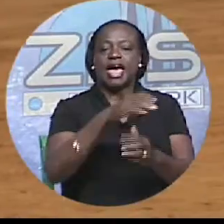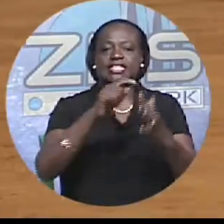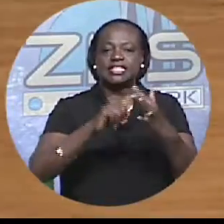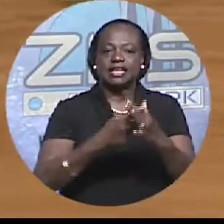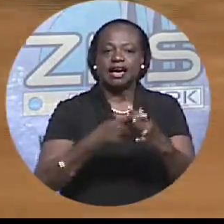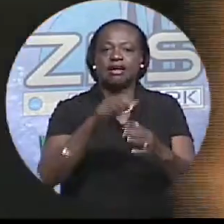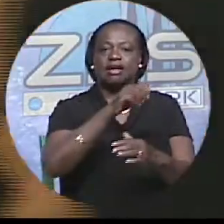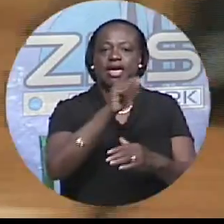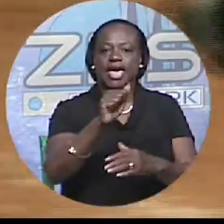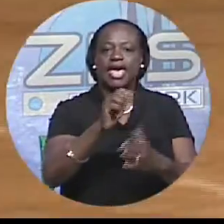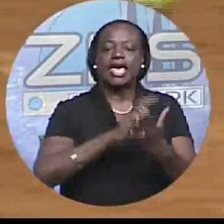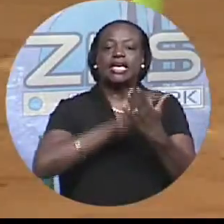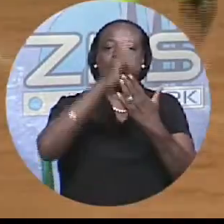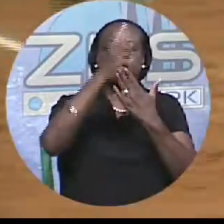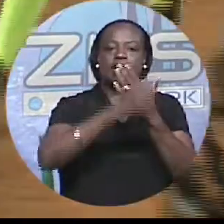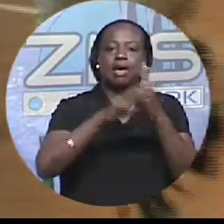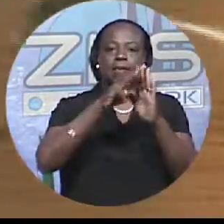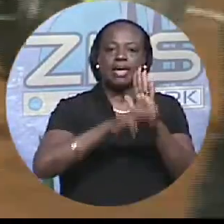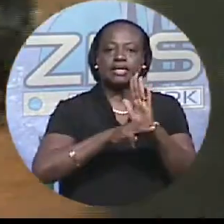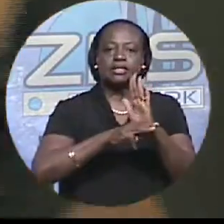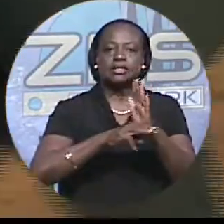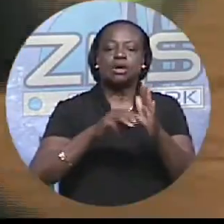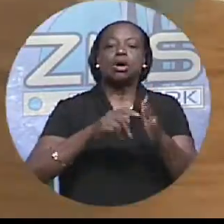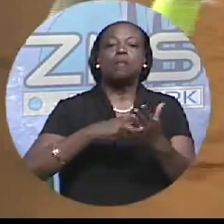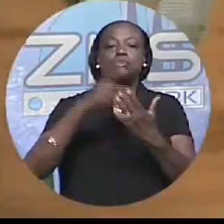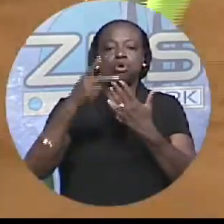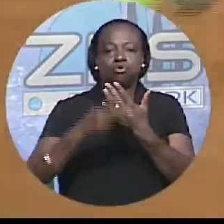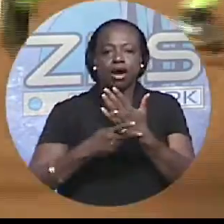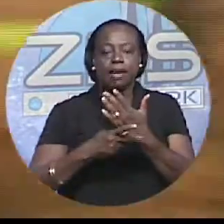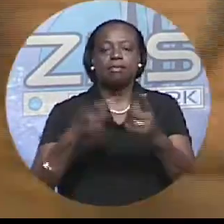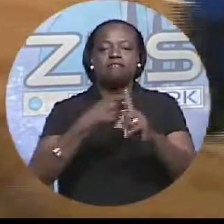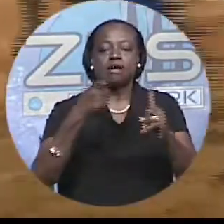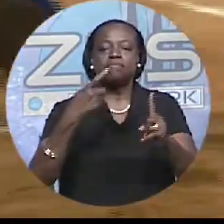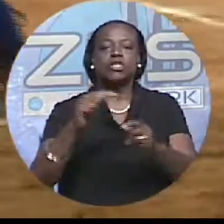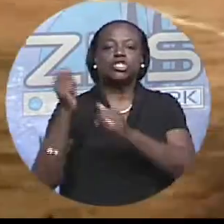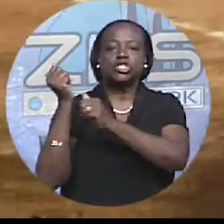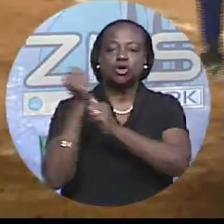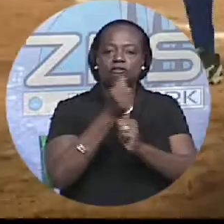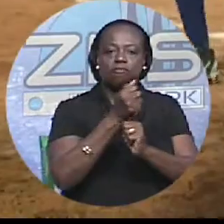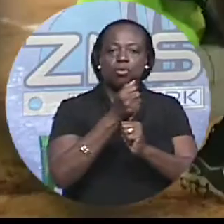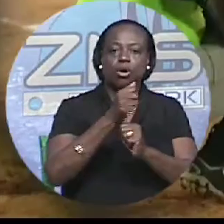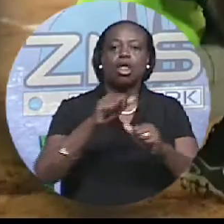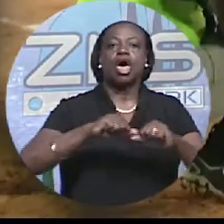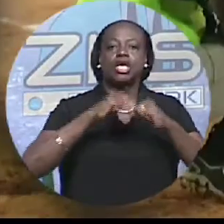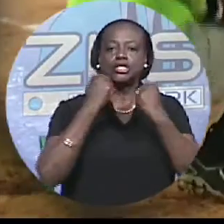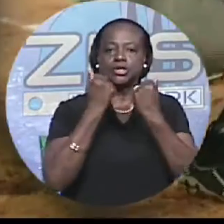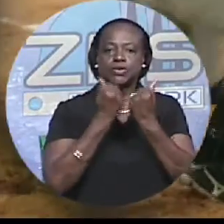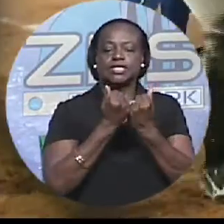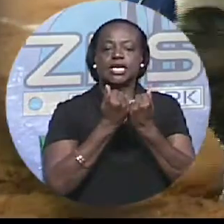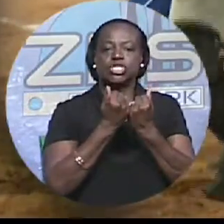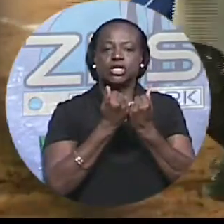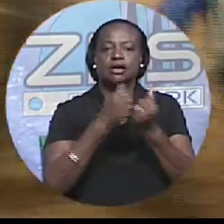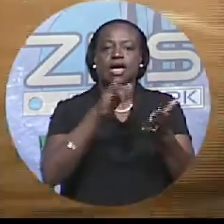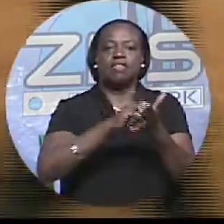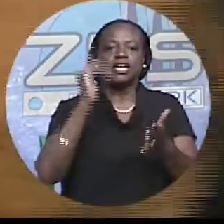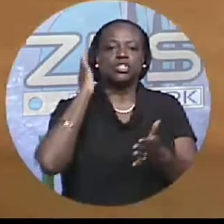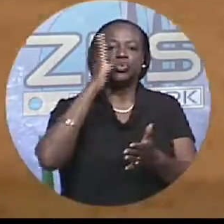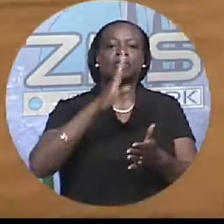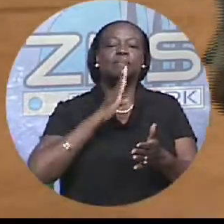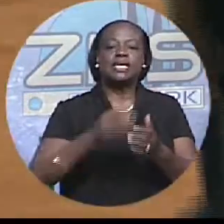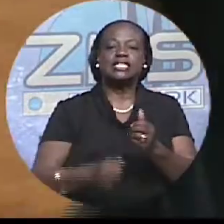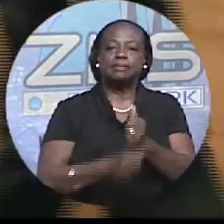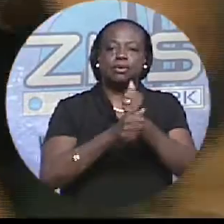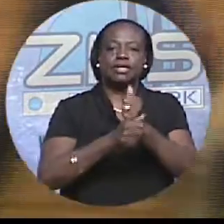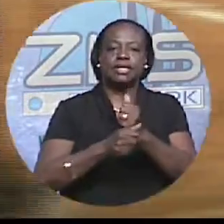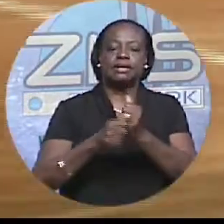development program from the Softball Federation level. And that will be supported by the New Providence Softball Association,